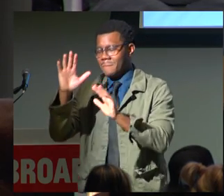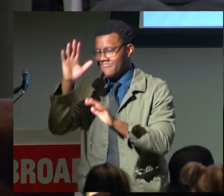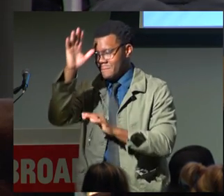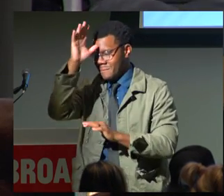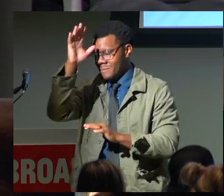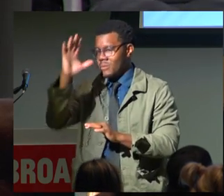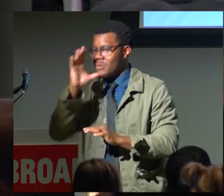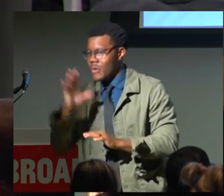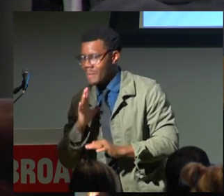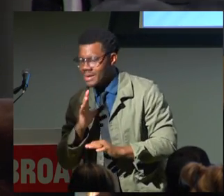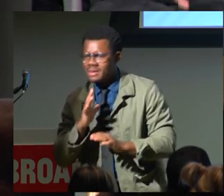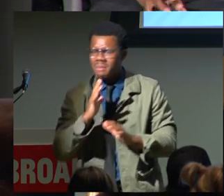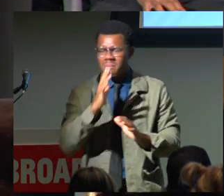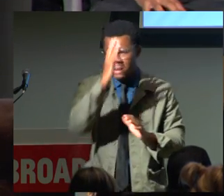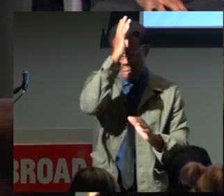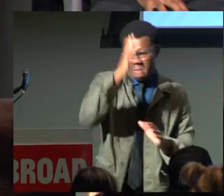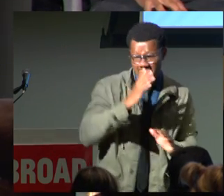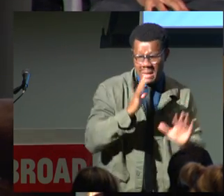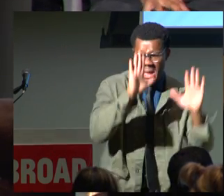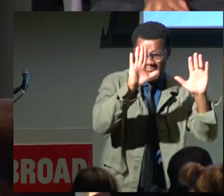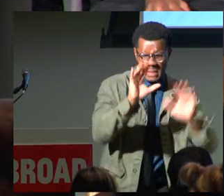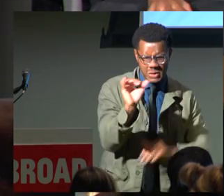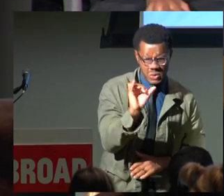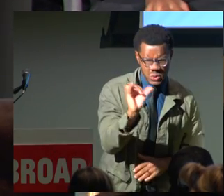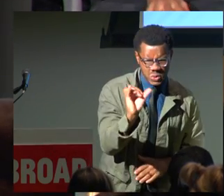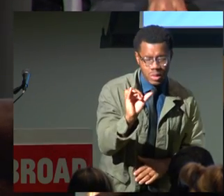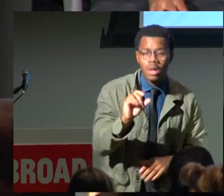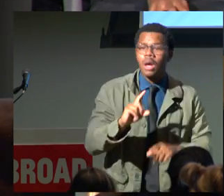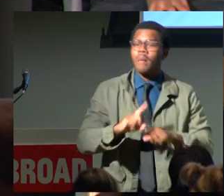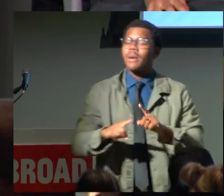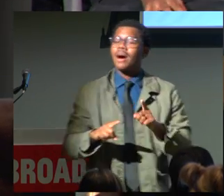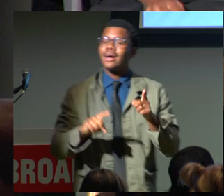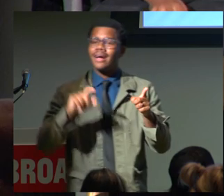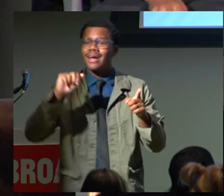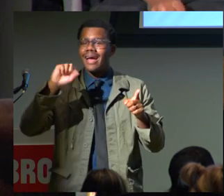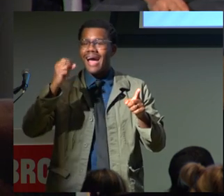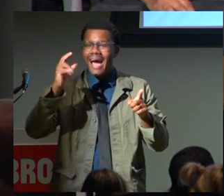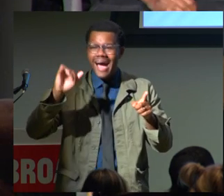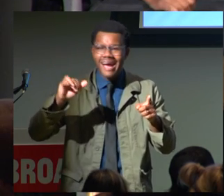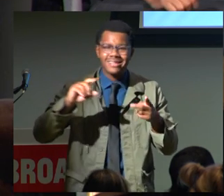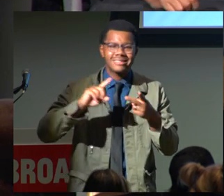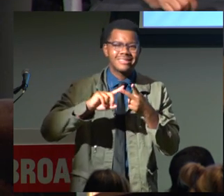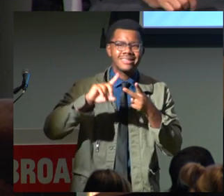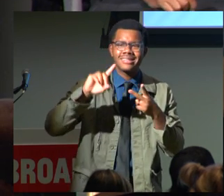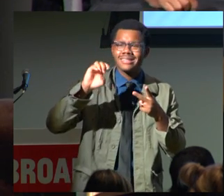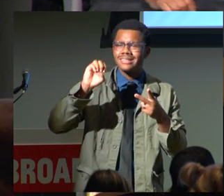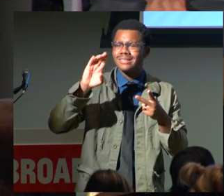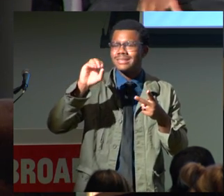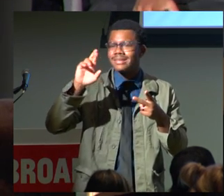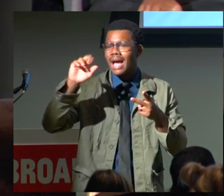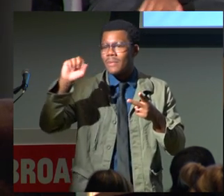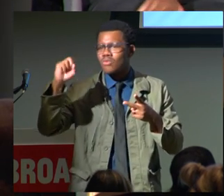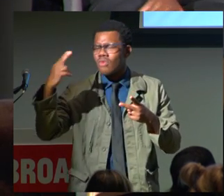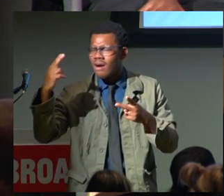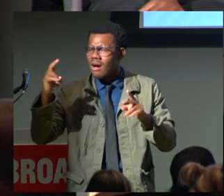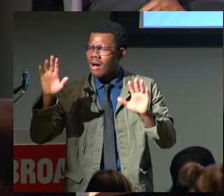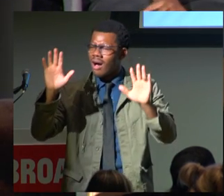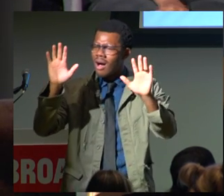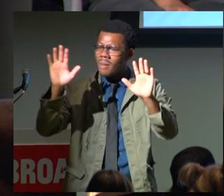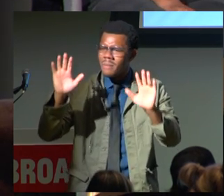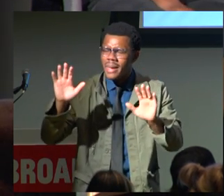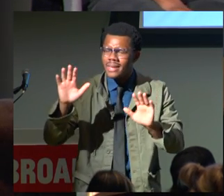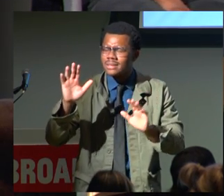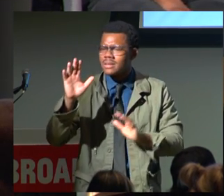wrong. Me too. But the reason why Ashley and Deborah and all these amazing human beings are